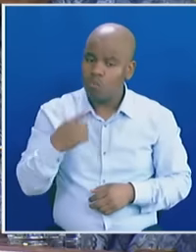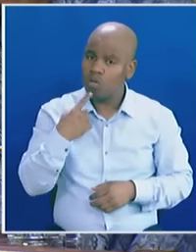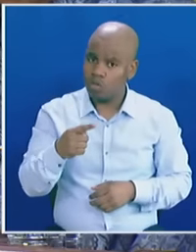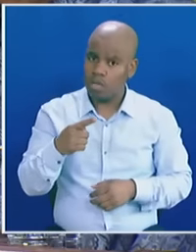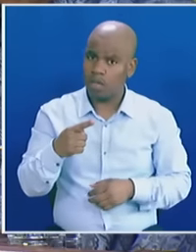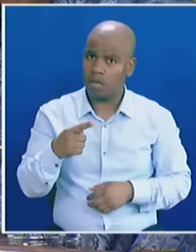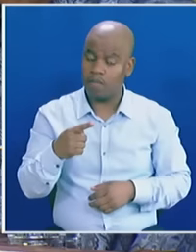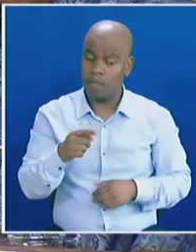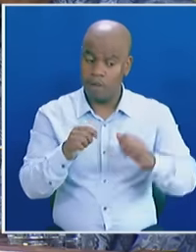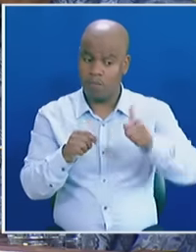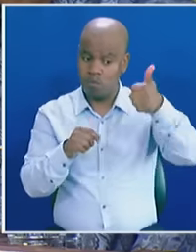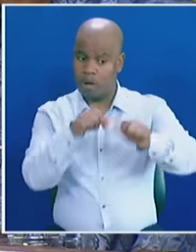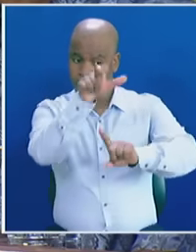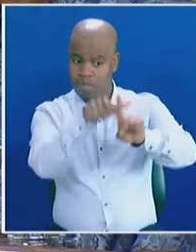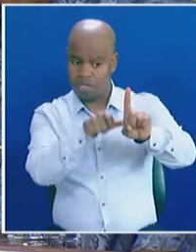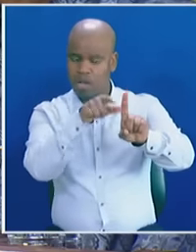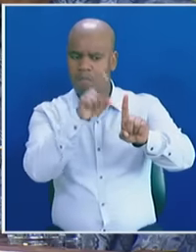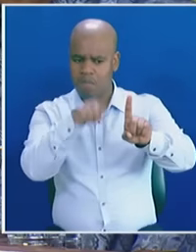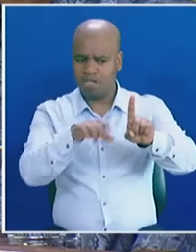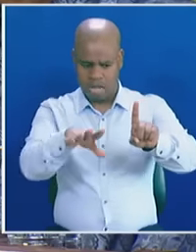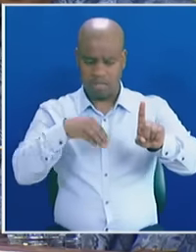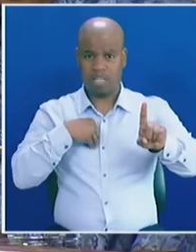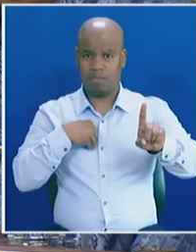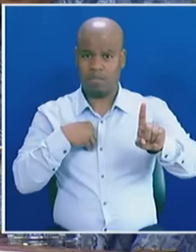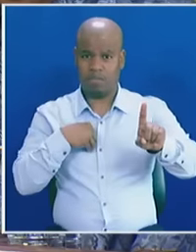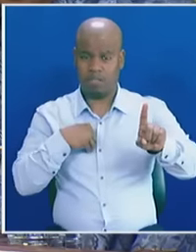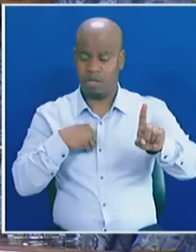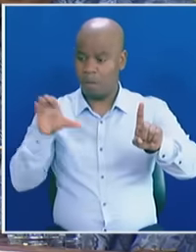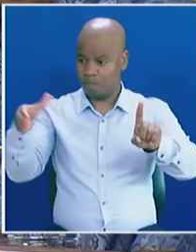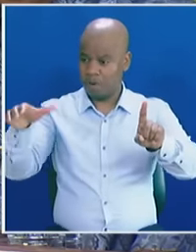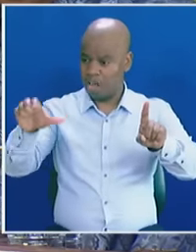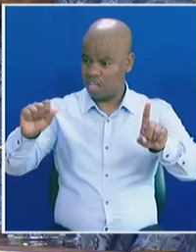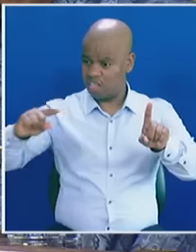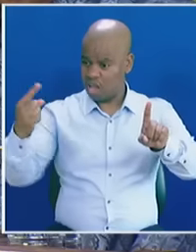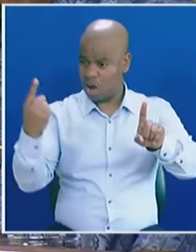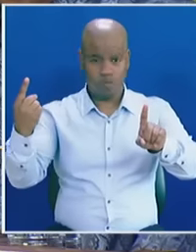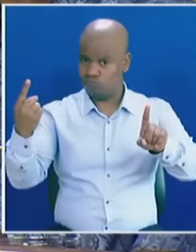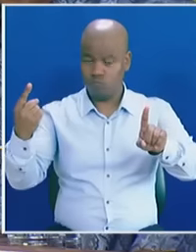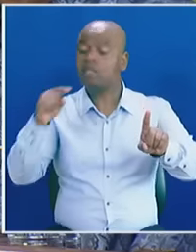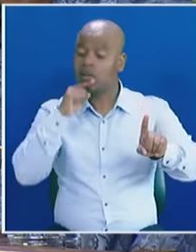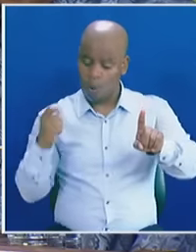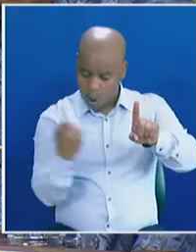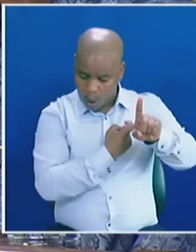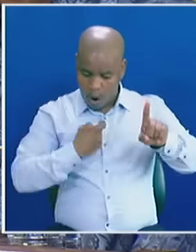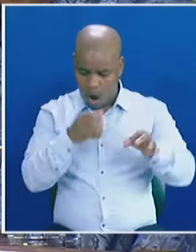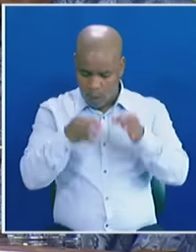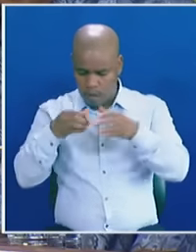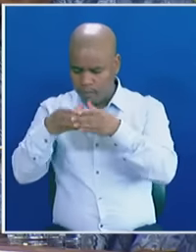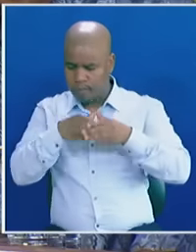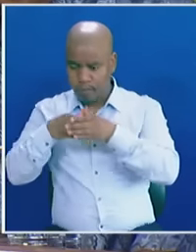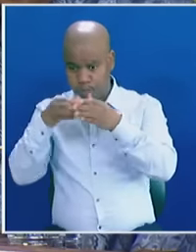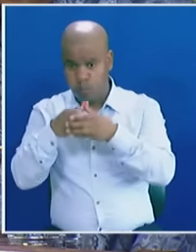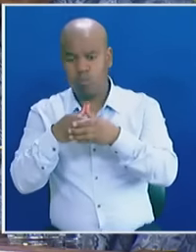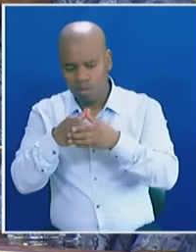the suitable candidate should be acceptable not only to the ruling party, but to the opposing parties as well. Otherwise, his or